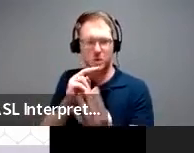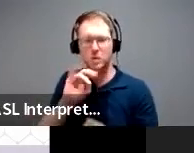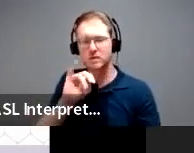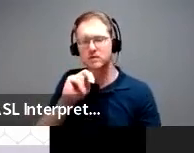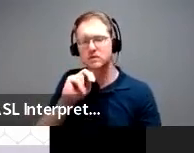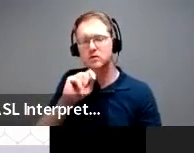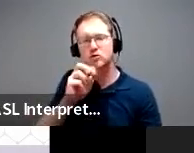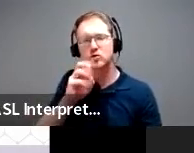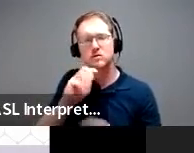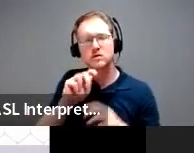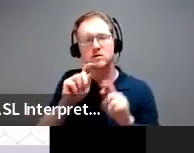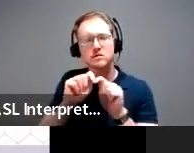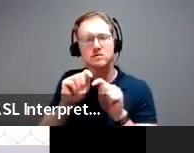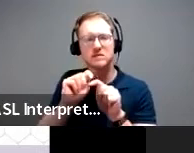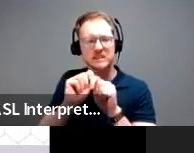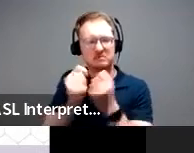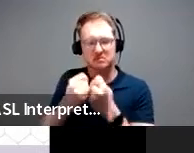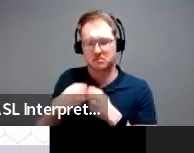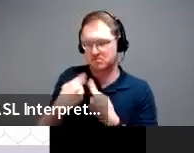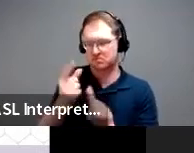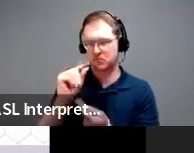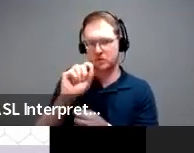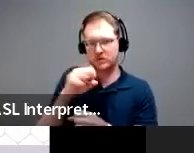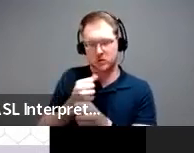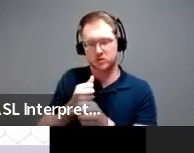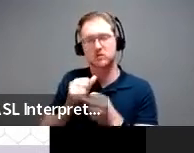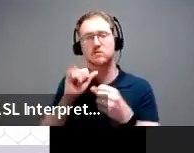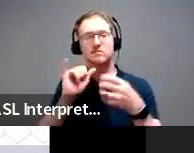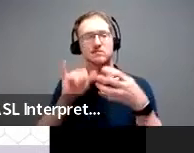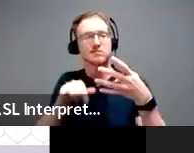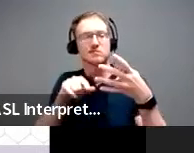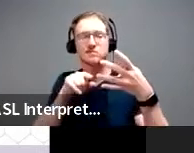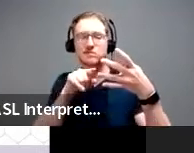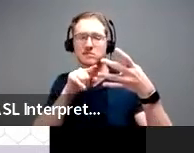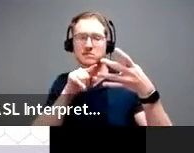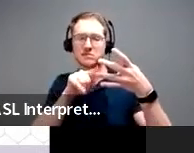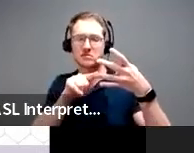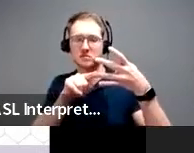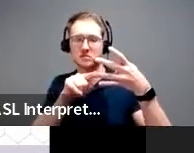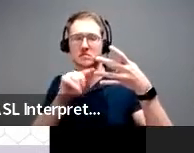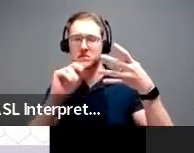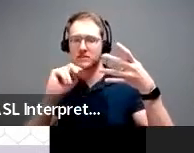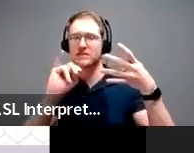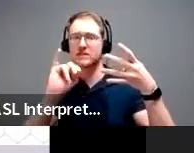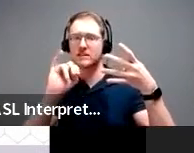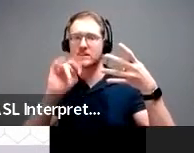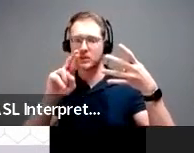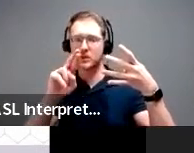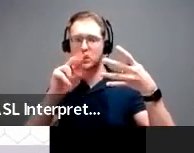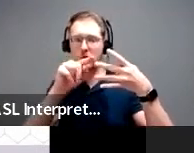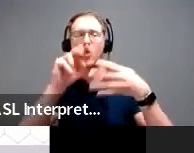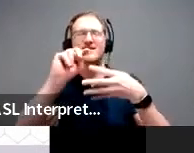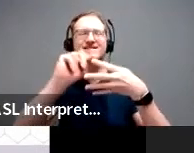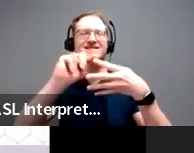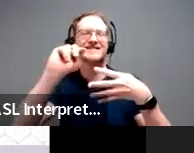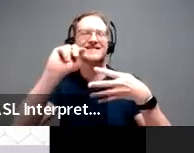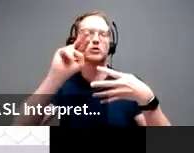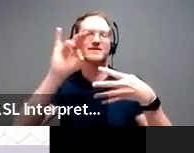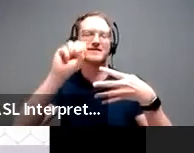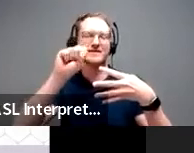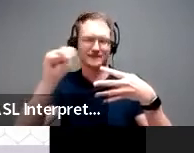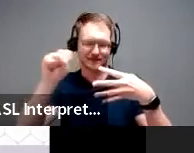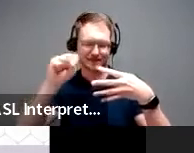that's the NIRISS camera, which is being led by the Canadian Space Agency and my colleagues in Montreal, and also